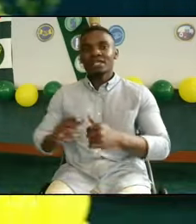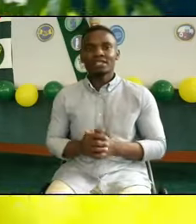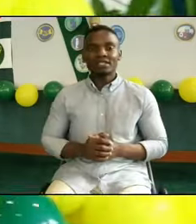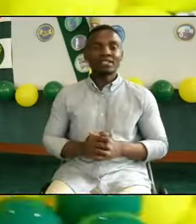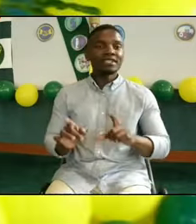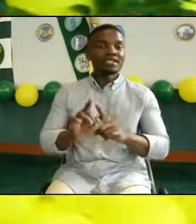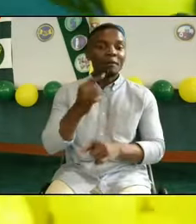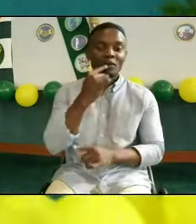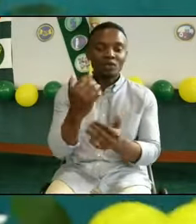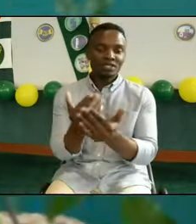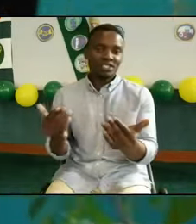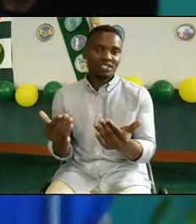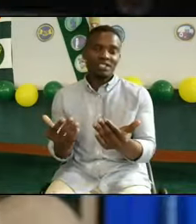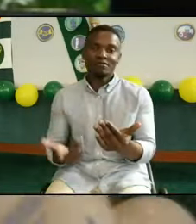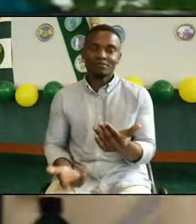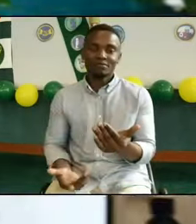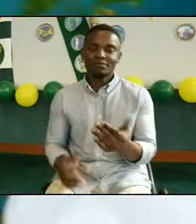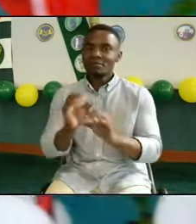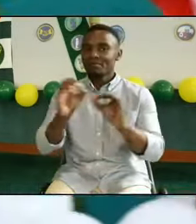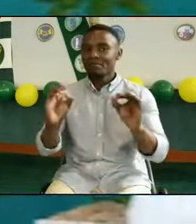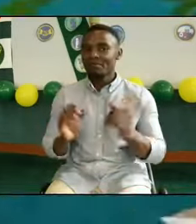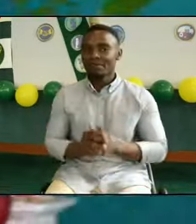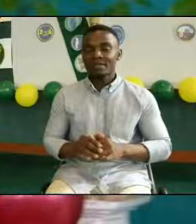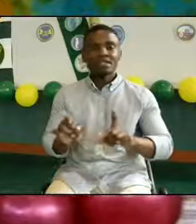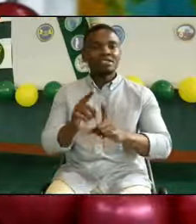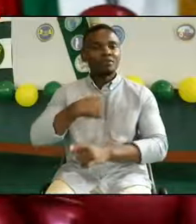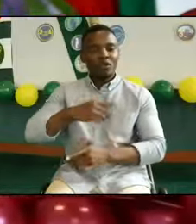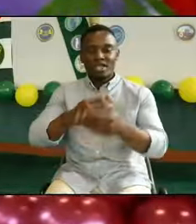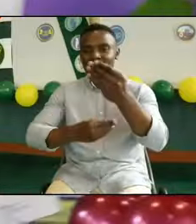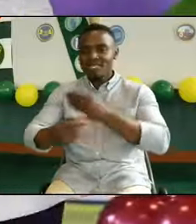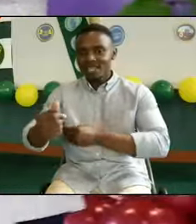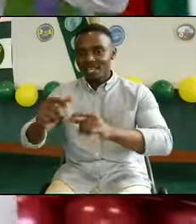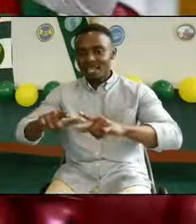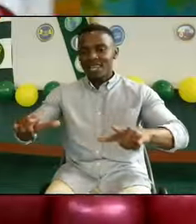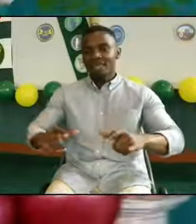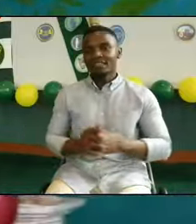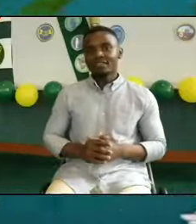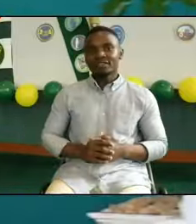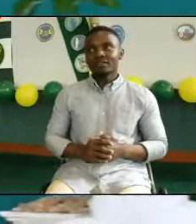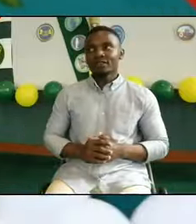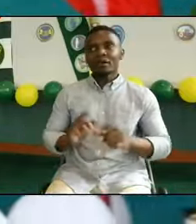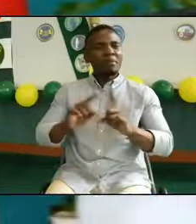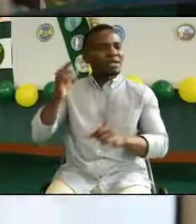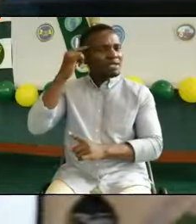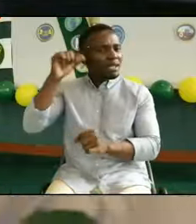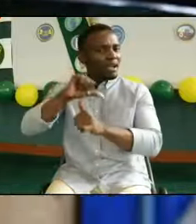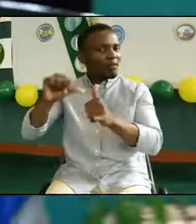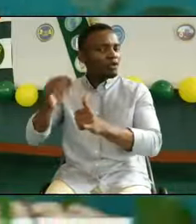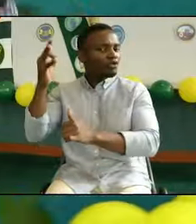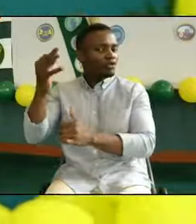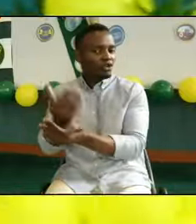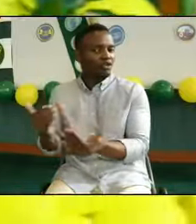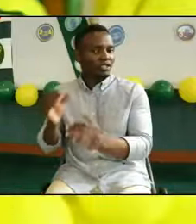thought our children will grow and build. There are some of us who have sold our land. We have not thought our children will go to school. There are some of